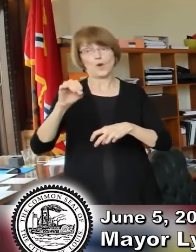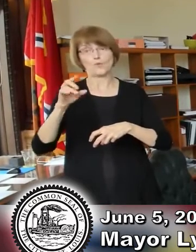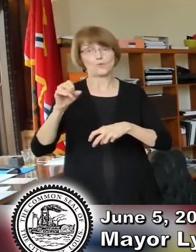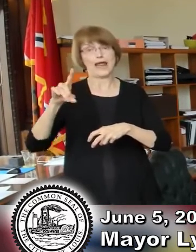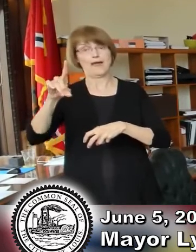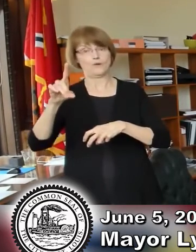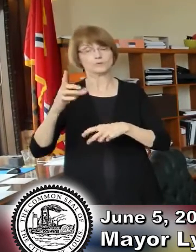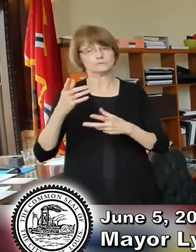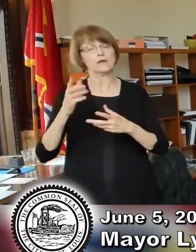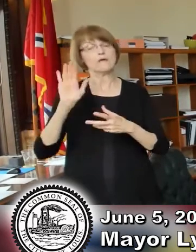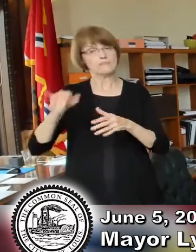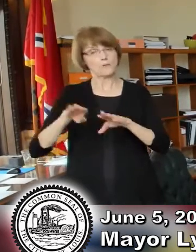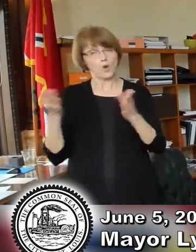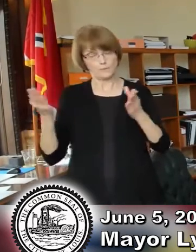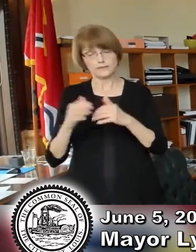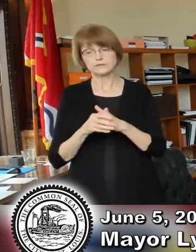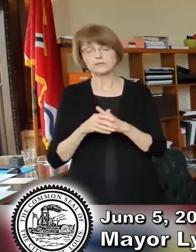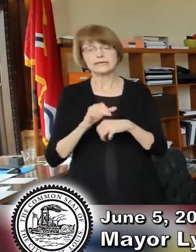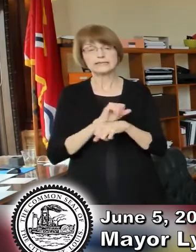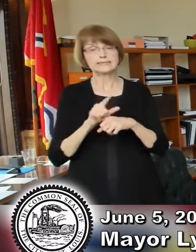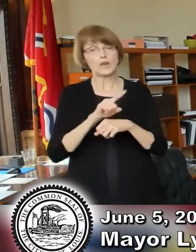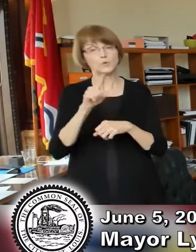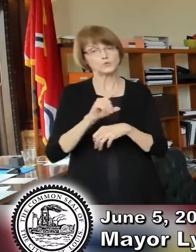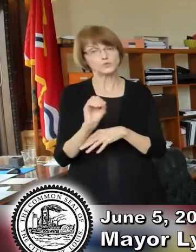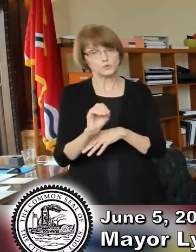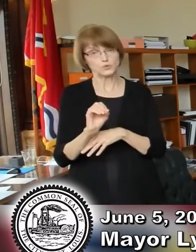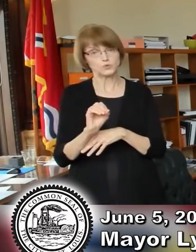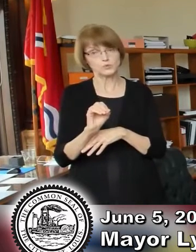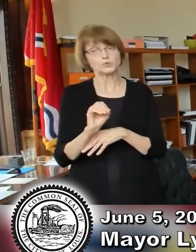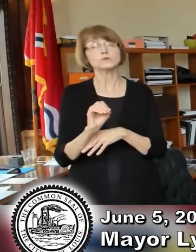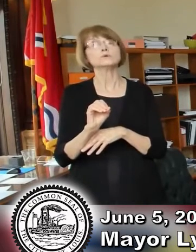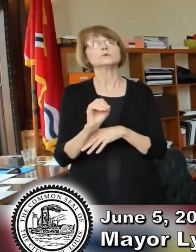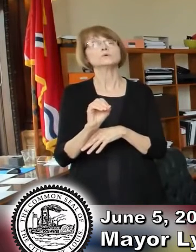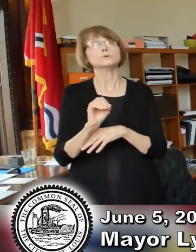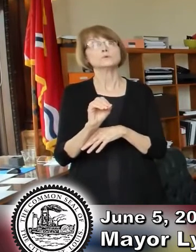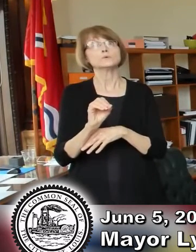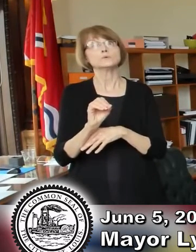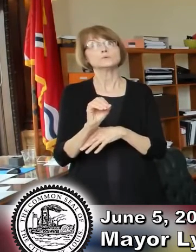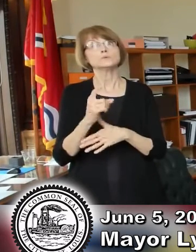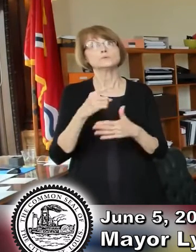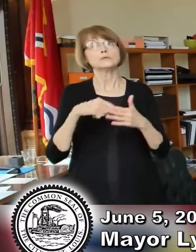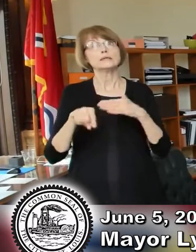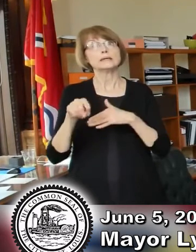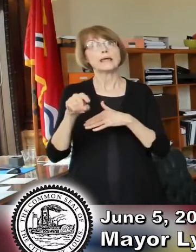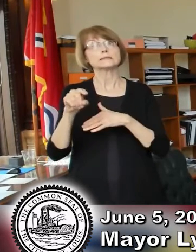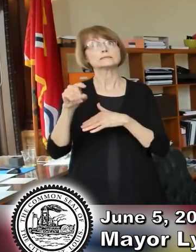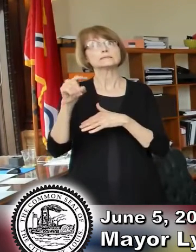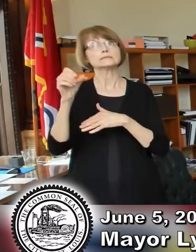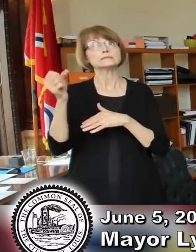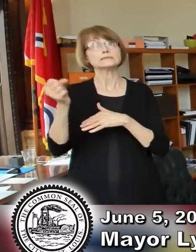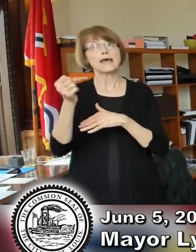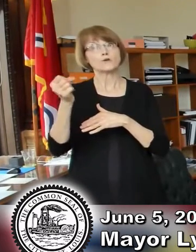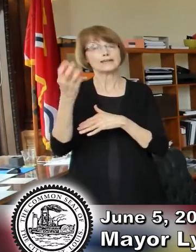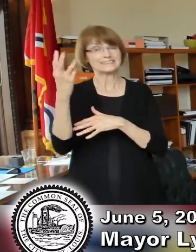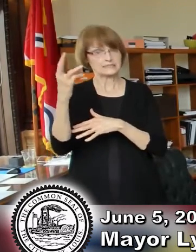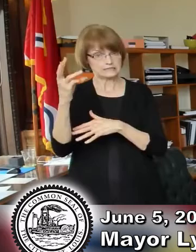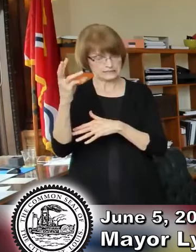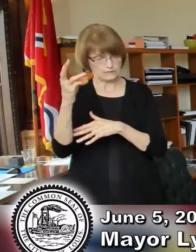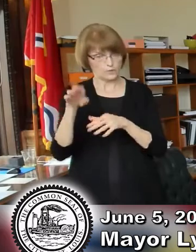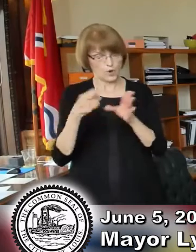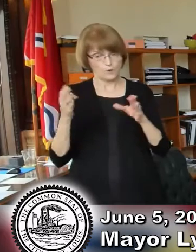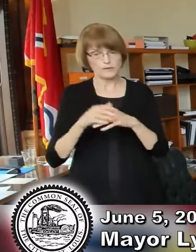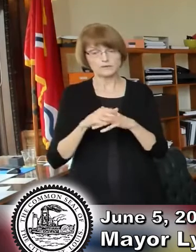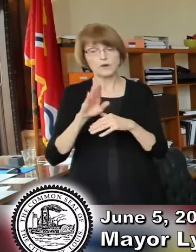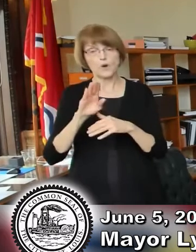Monday. The St. Louis Zoo is opening the next Saturday. I believe it's the 16th. The Botanical Gardens, I think